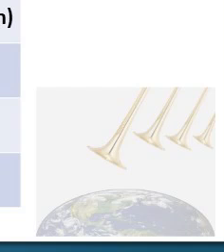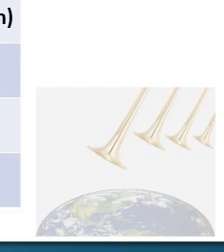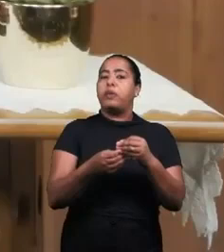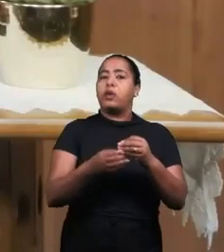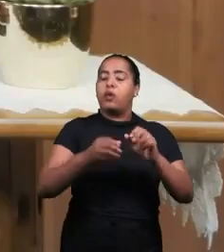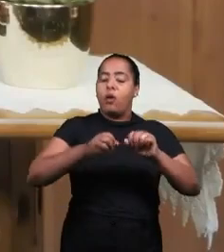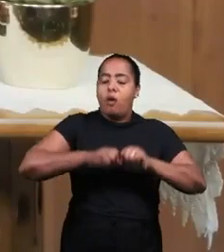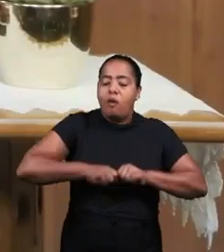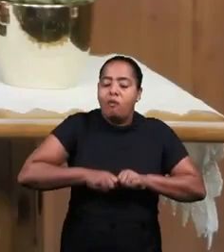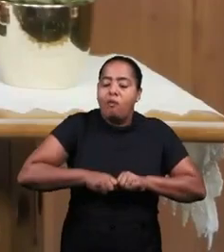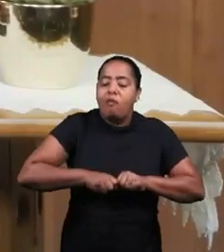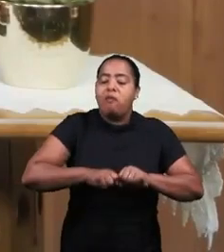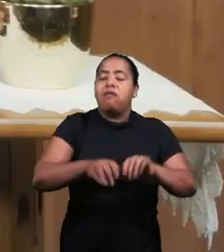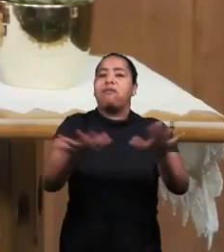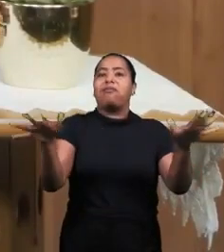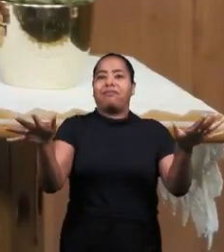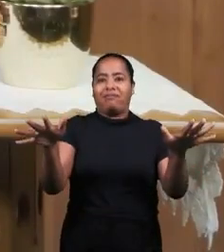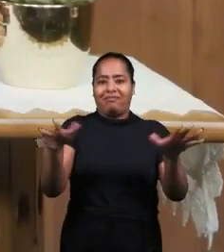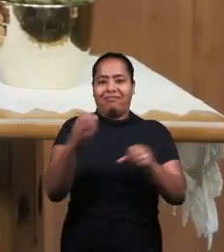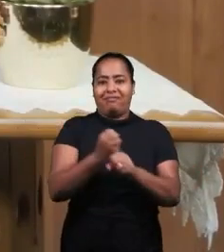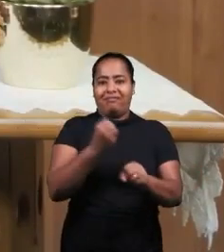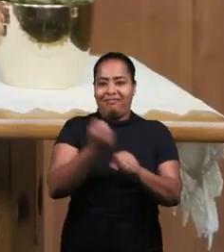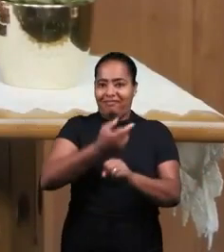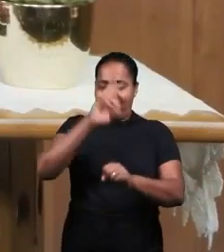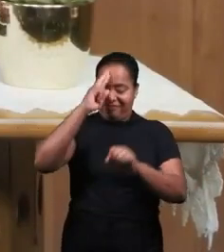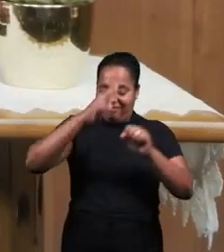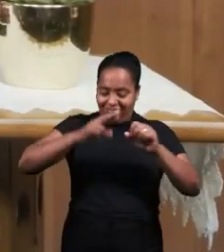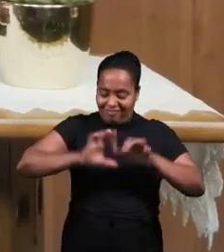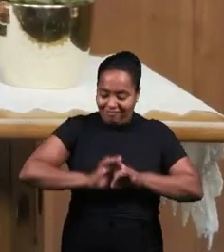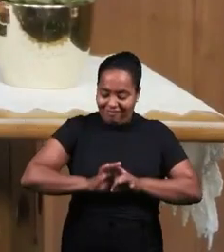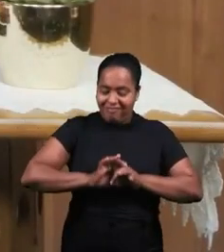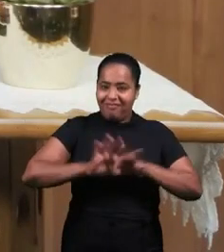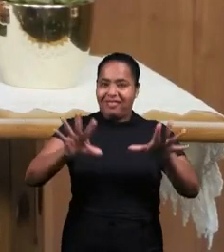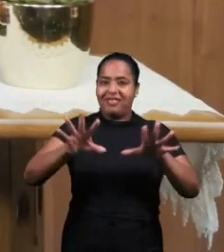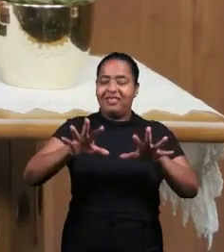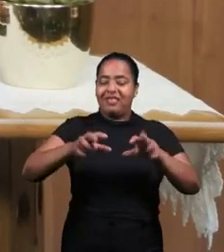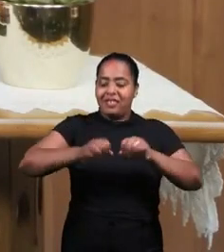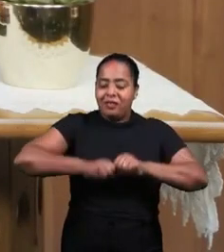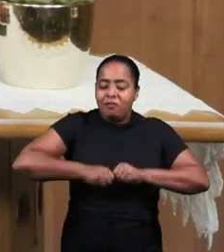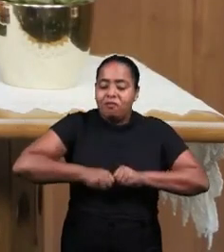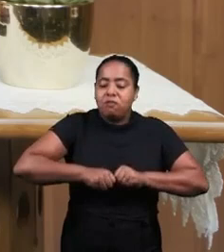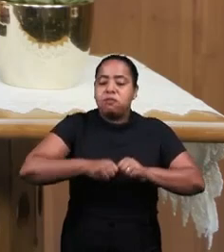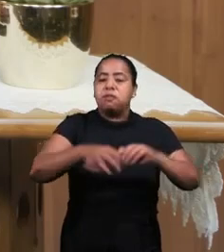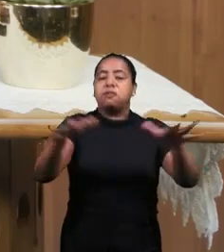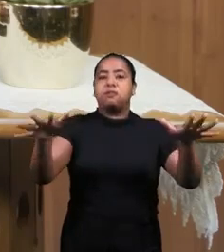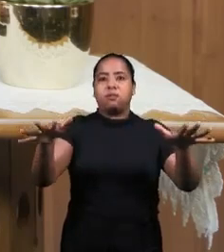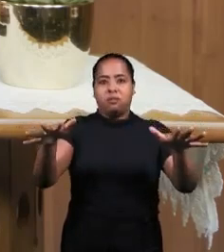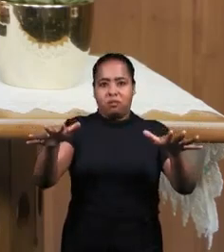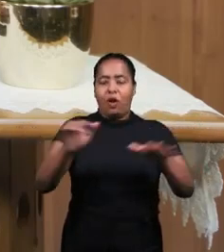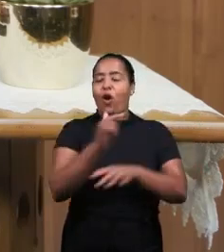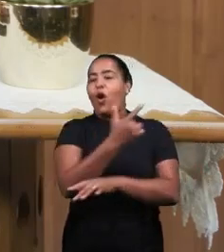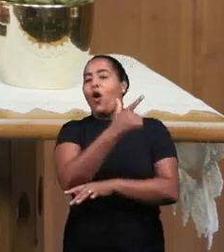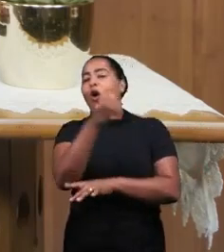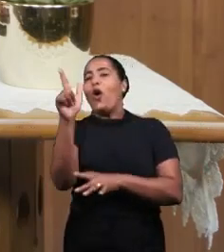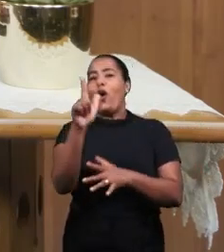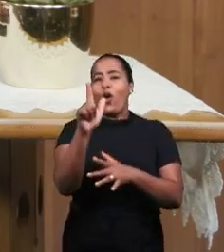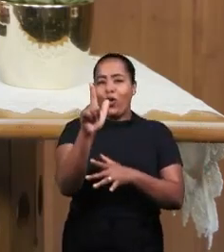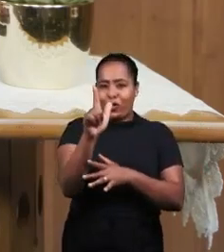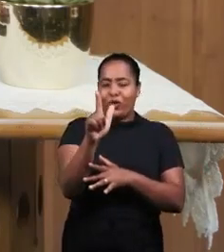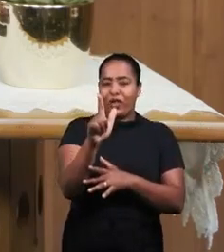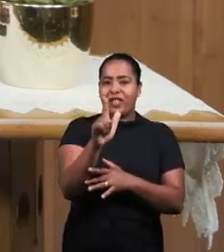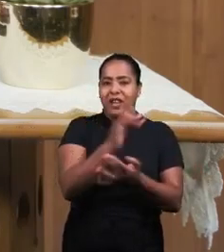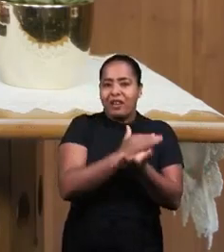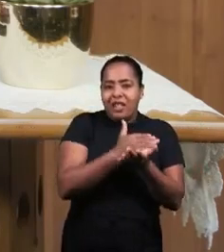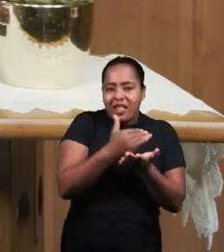already mentioned, it's the work of the Lord that's being broadcasted in many places, opening to